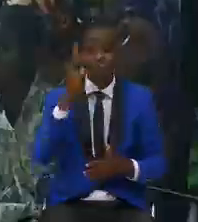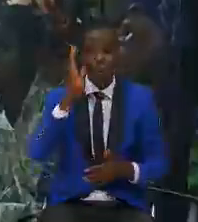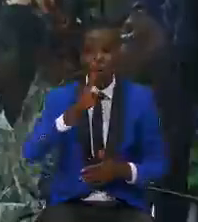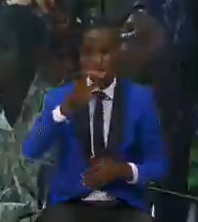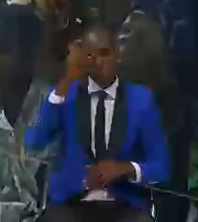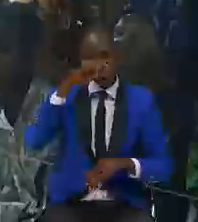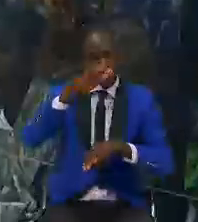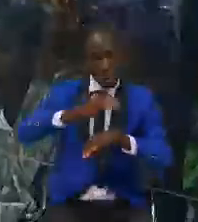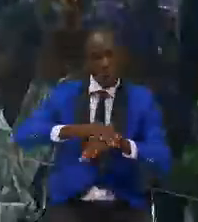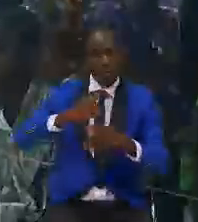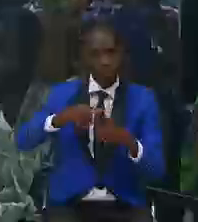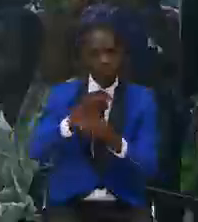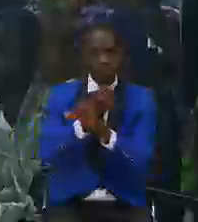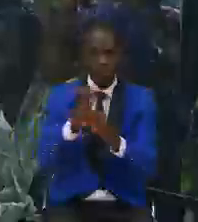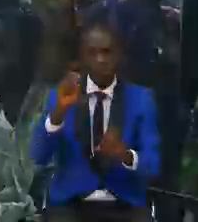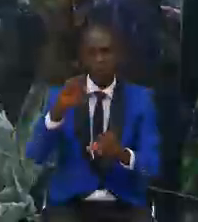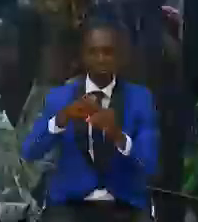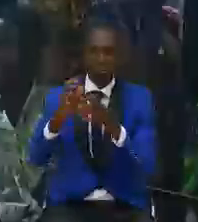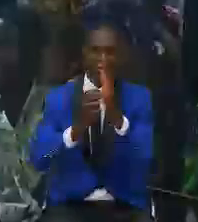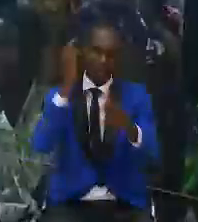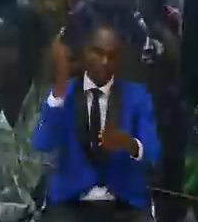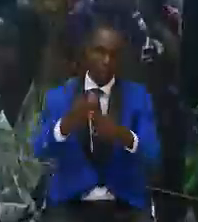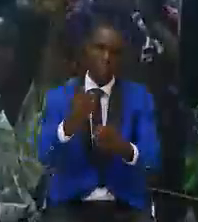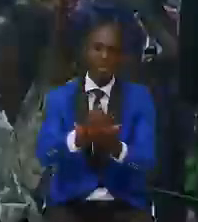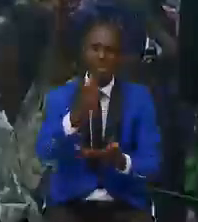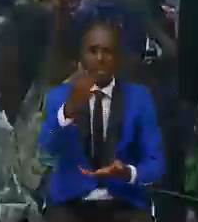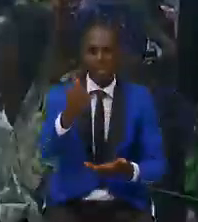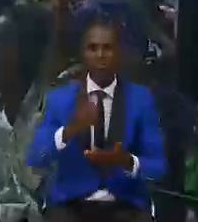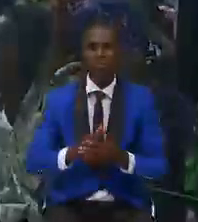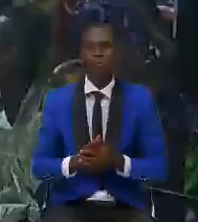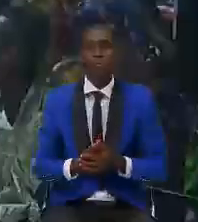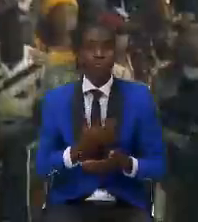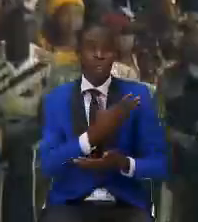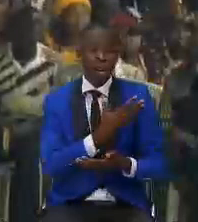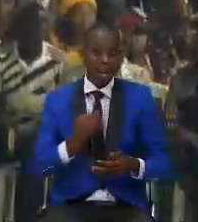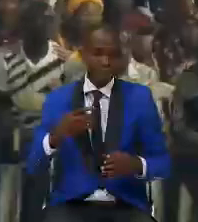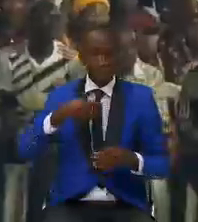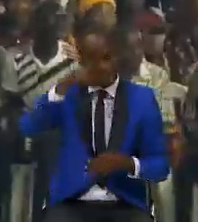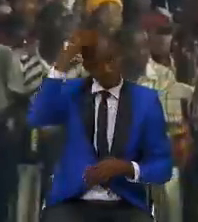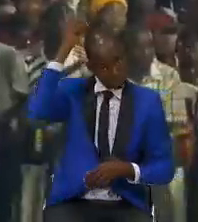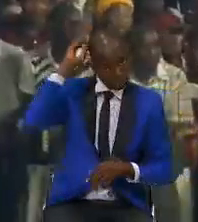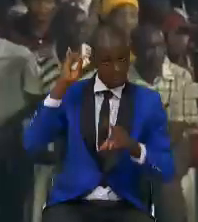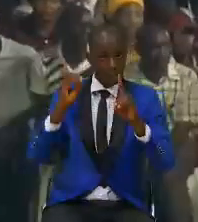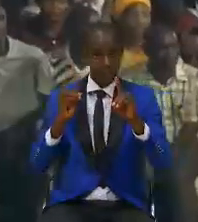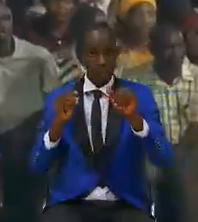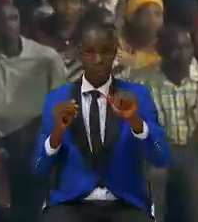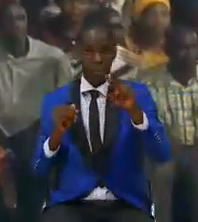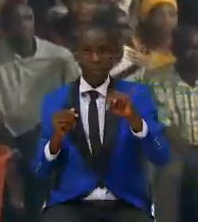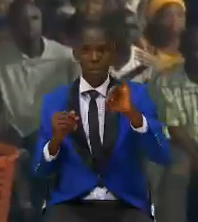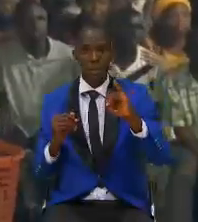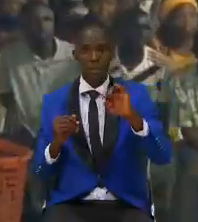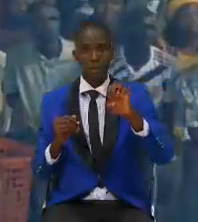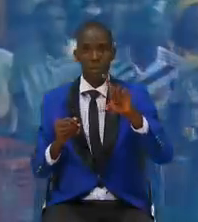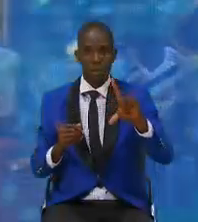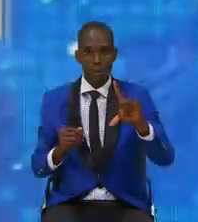I said, you'll be wise. You'll be wise unto salvation in Jesus' name. And